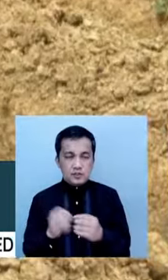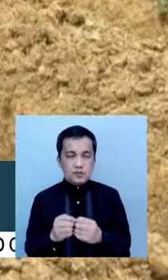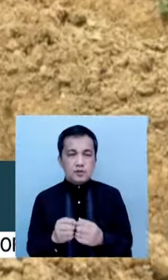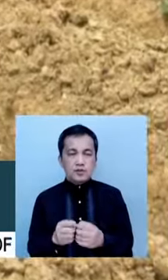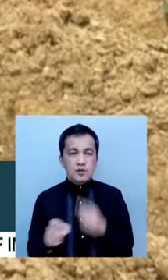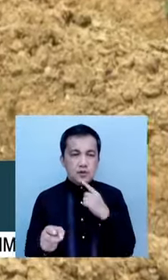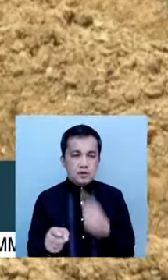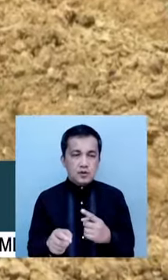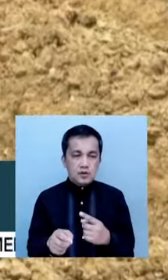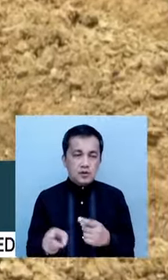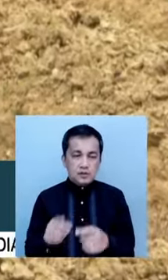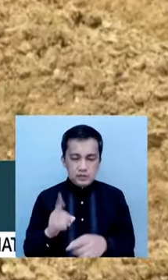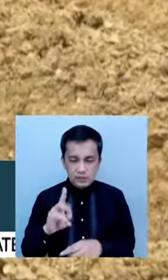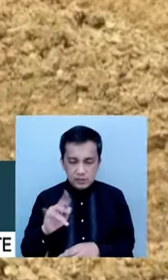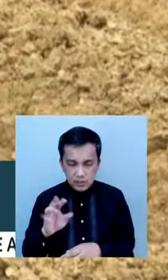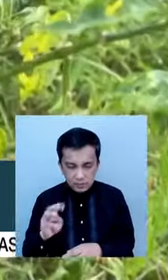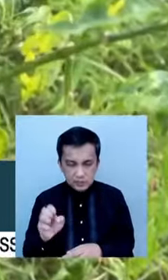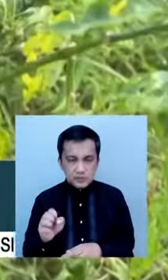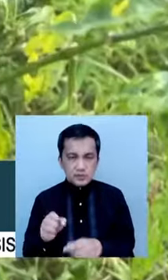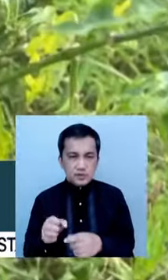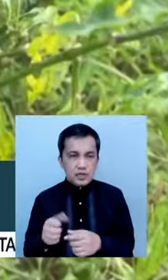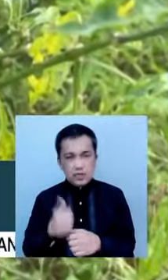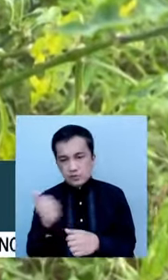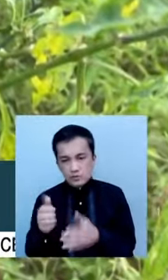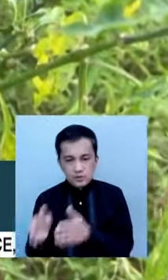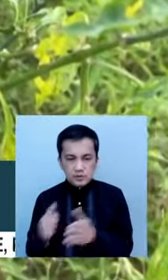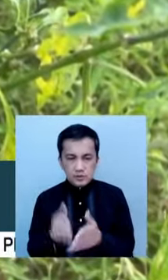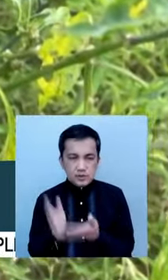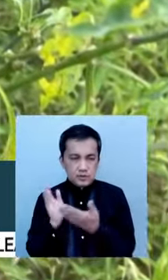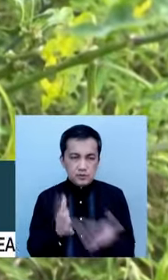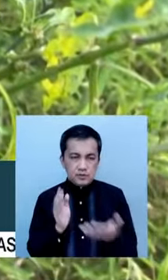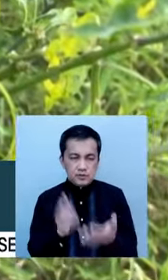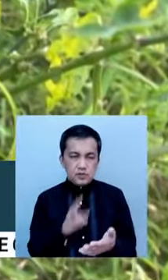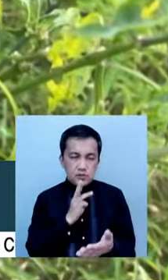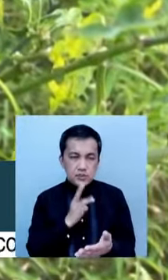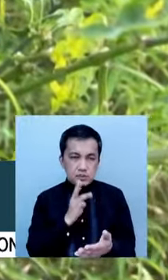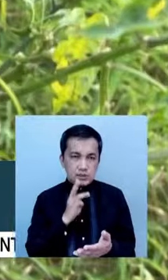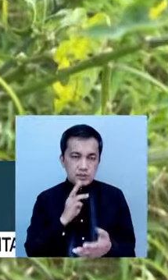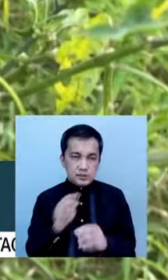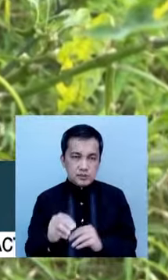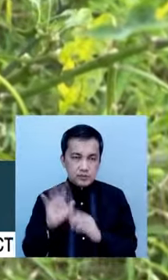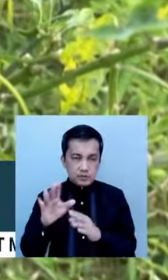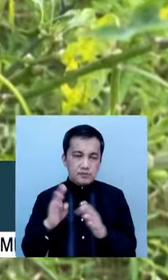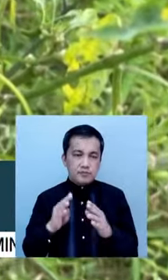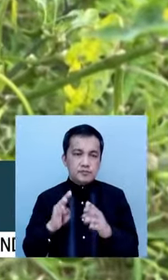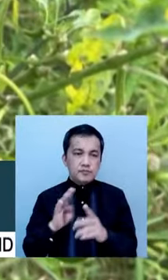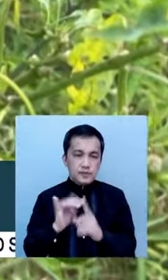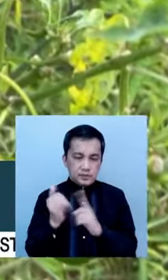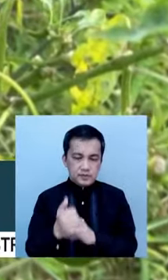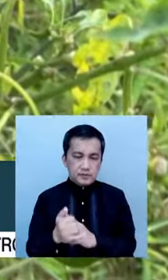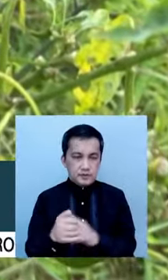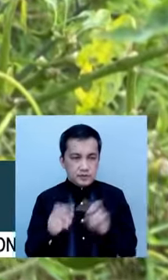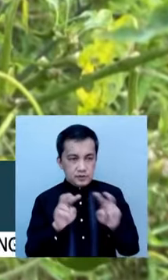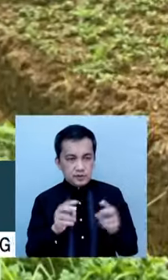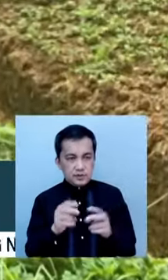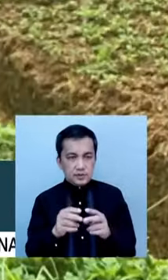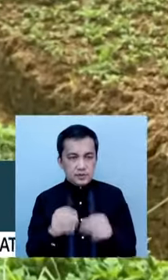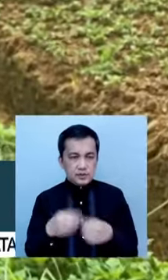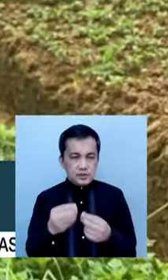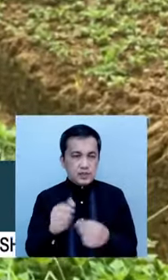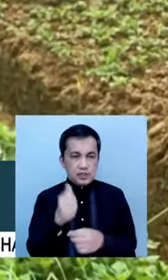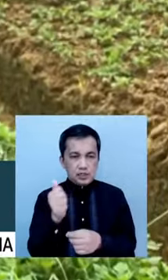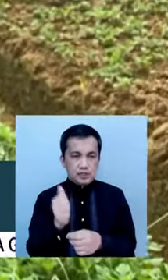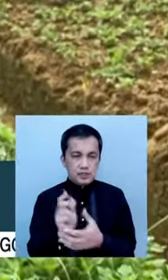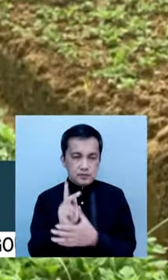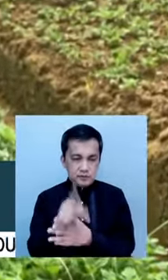drums, and other means to procure water for the farmers in these mountain barangays. They're also looking into providing alternative crops and other